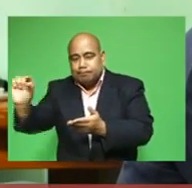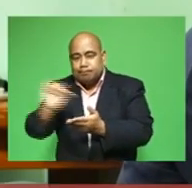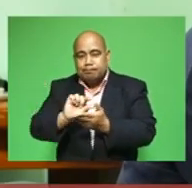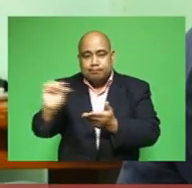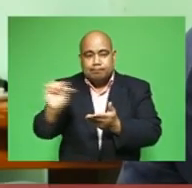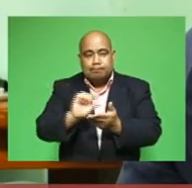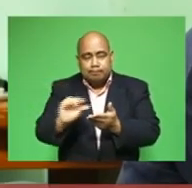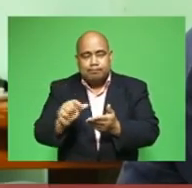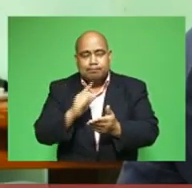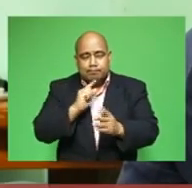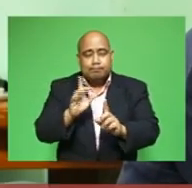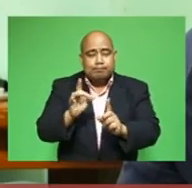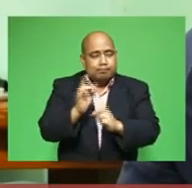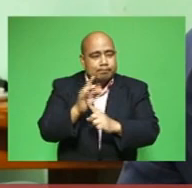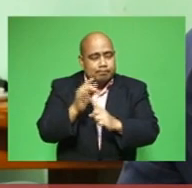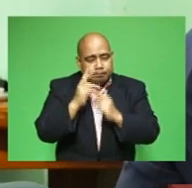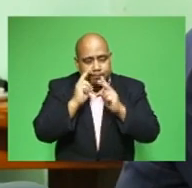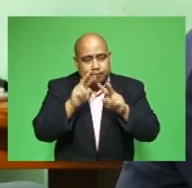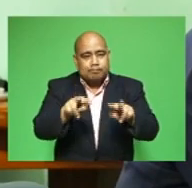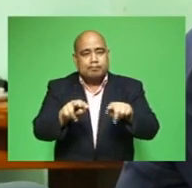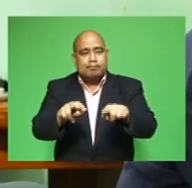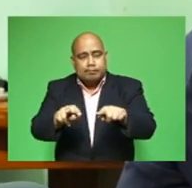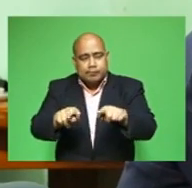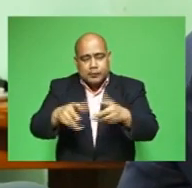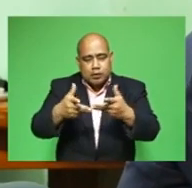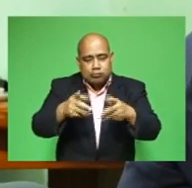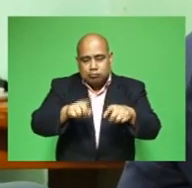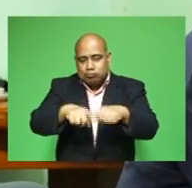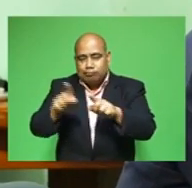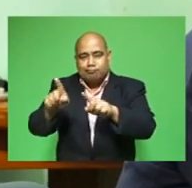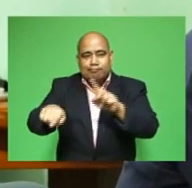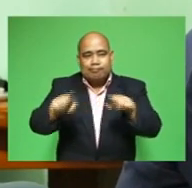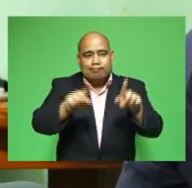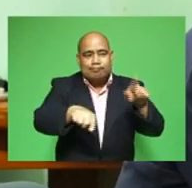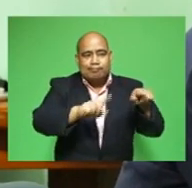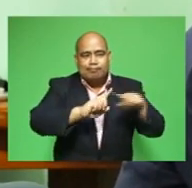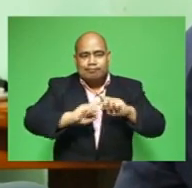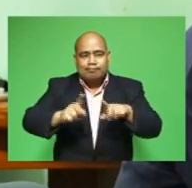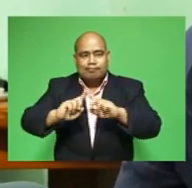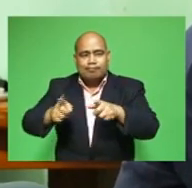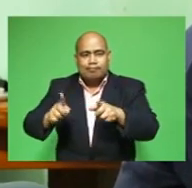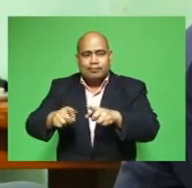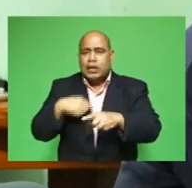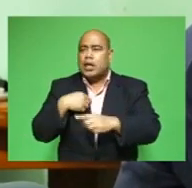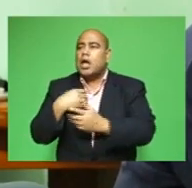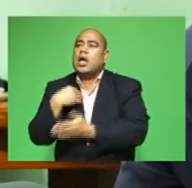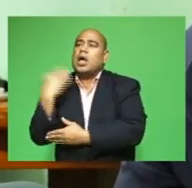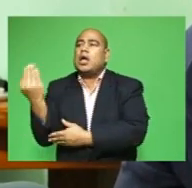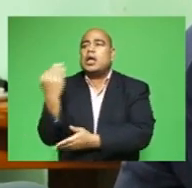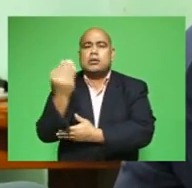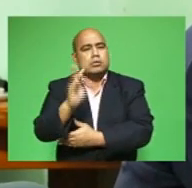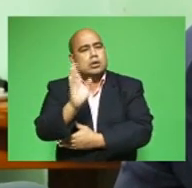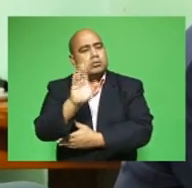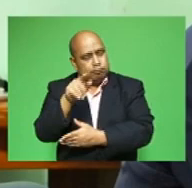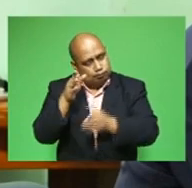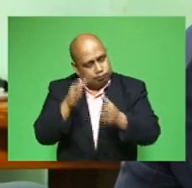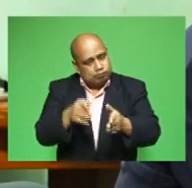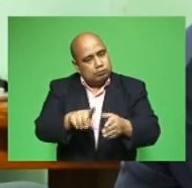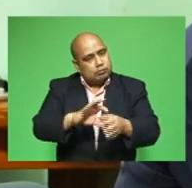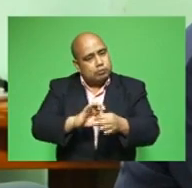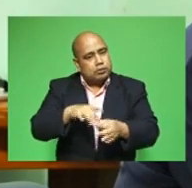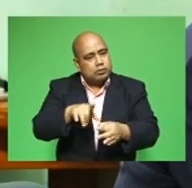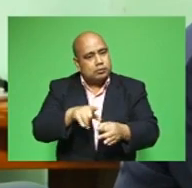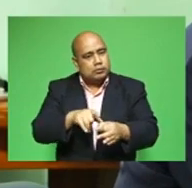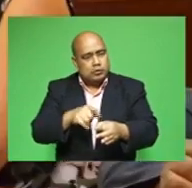look at is how we can diversify and do a lot of things instead of reliance on something, and this is one initiative that's actually going to help people start